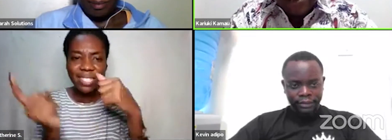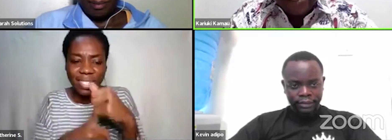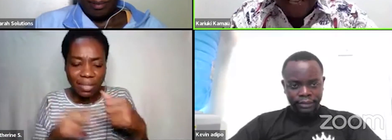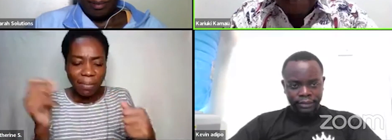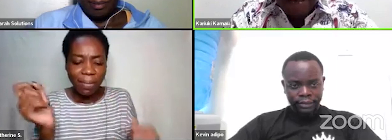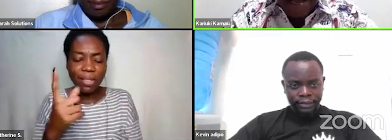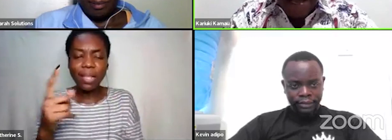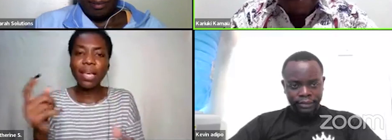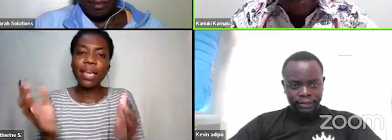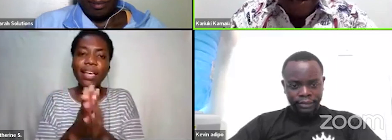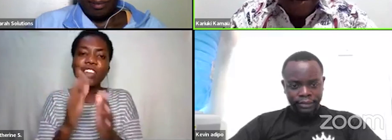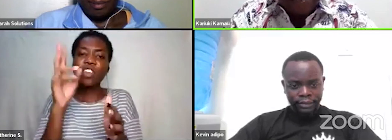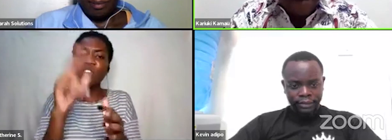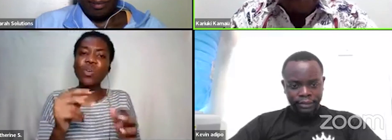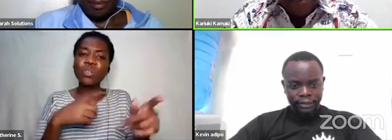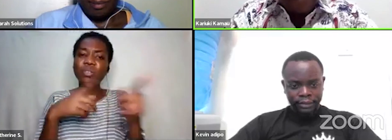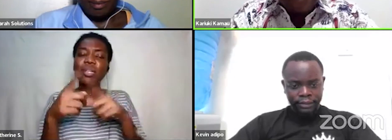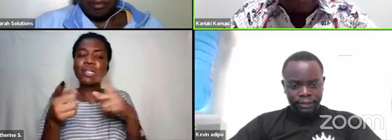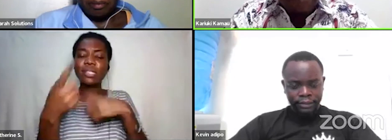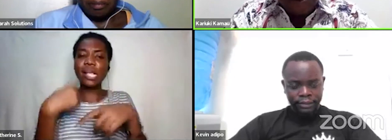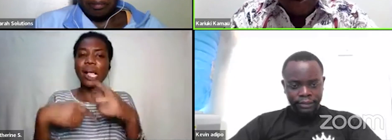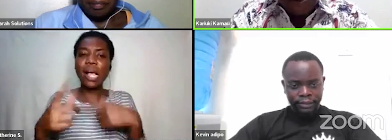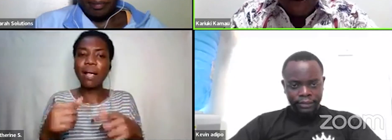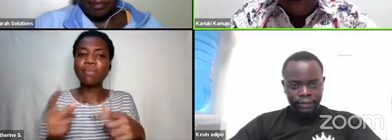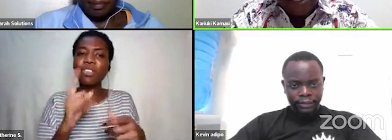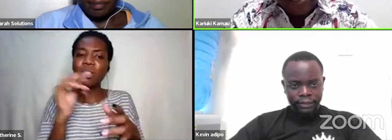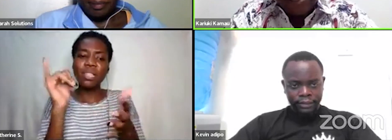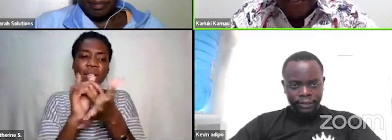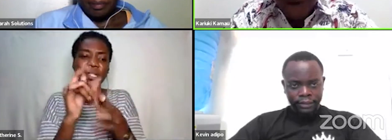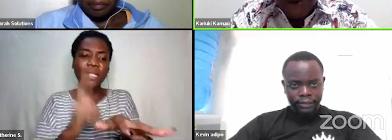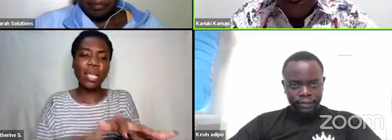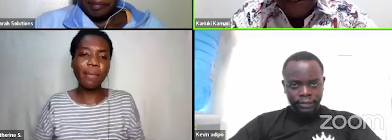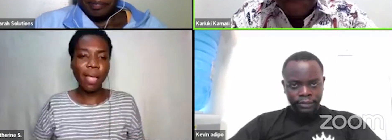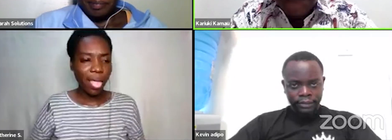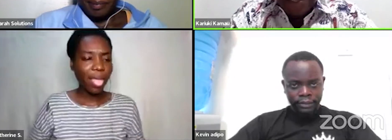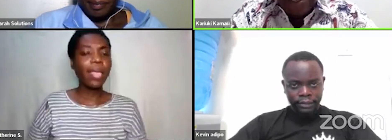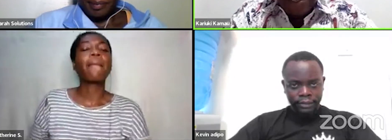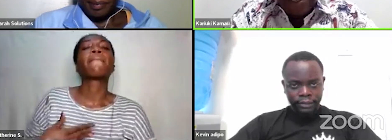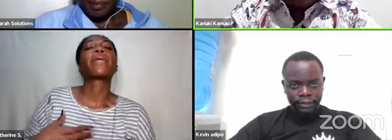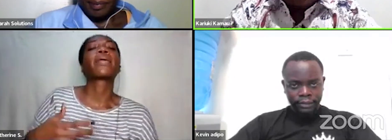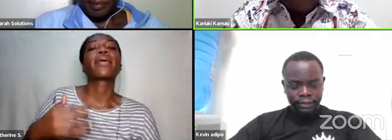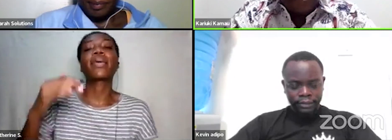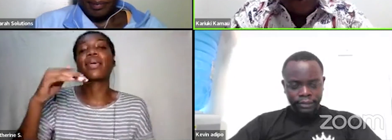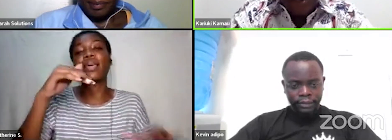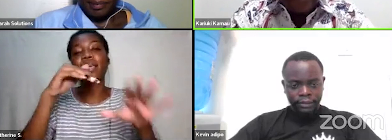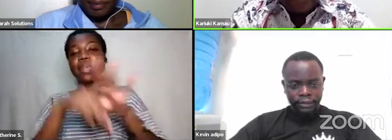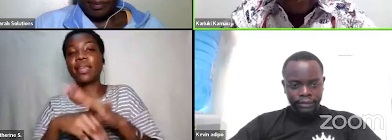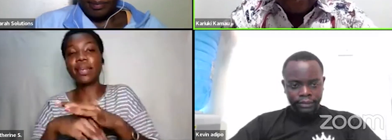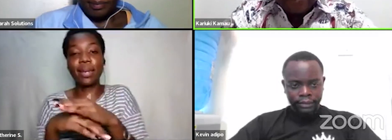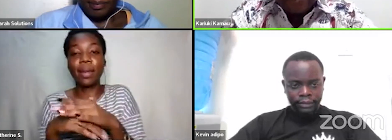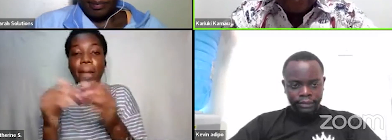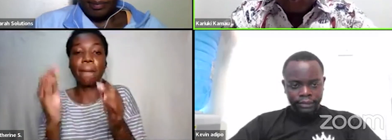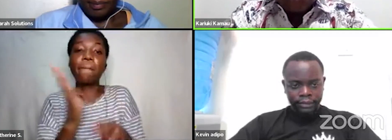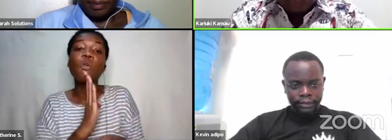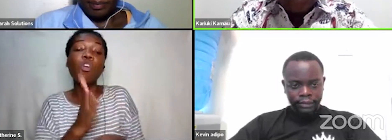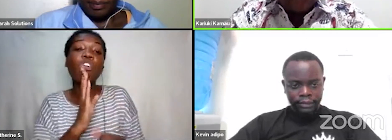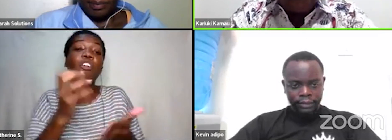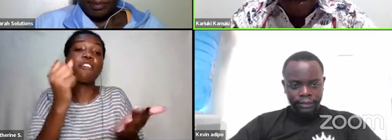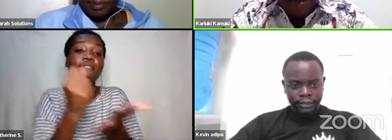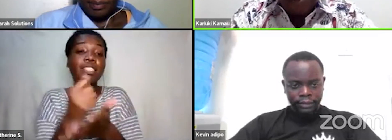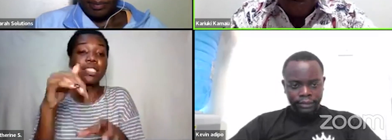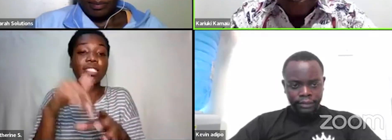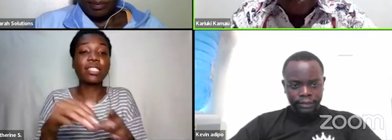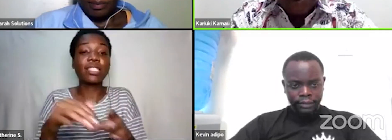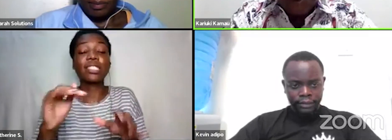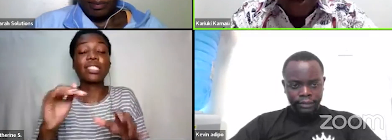who is coming. That time I am somewhere in a borrowed office in town, being given one desk just to wait